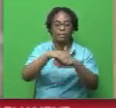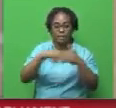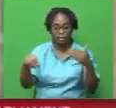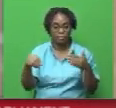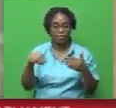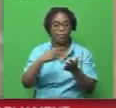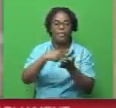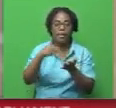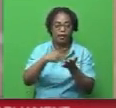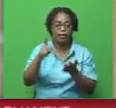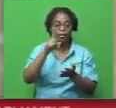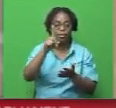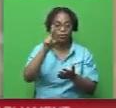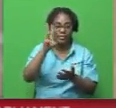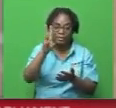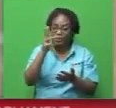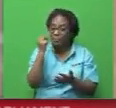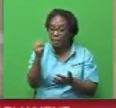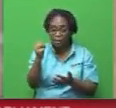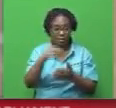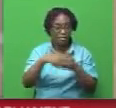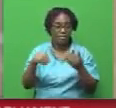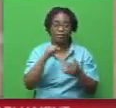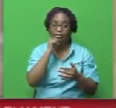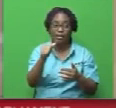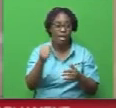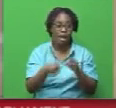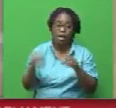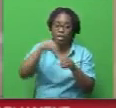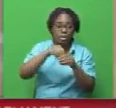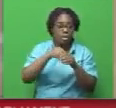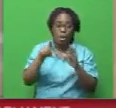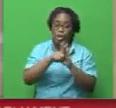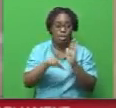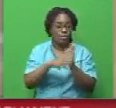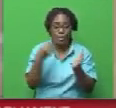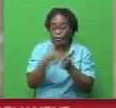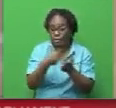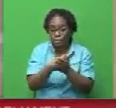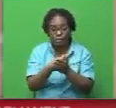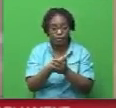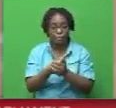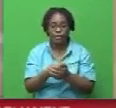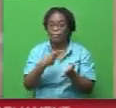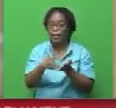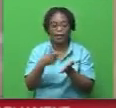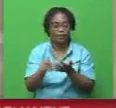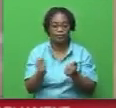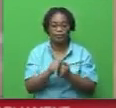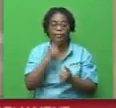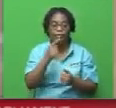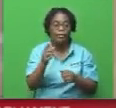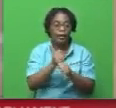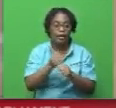that. When you look at the breakdown of legal fees, and we got that breakdown of legal fees paid out by state enterprises because we realized